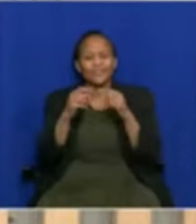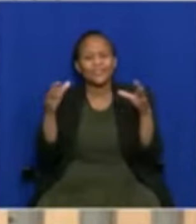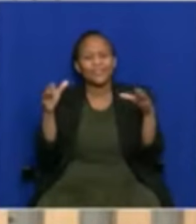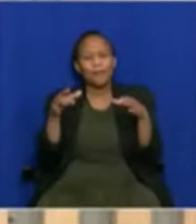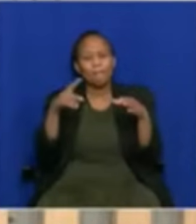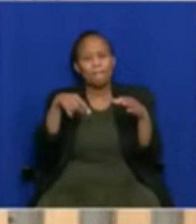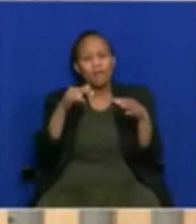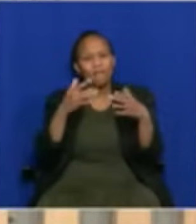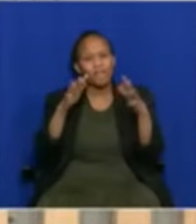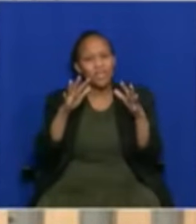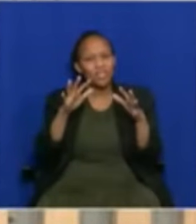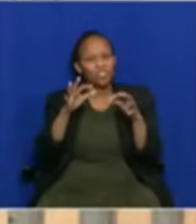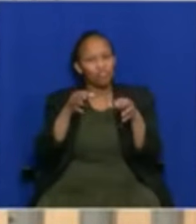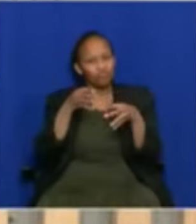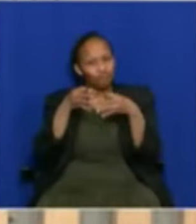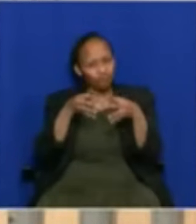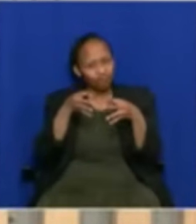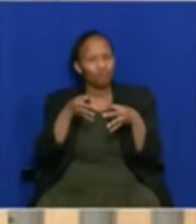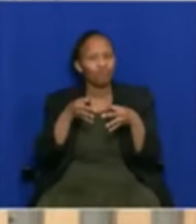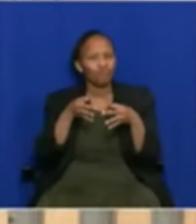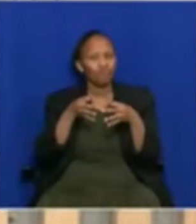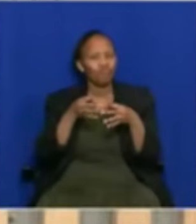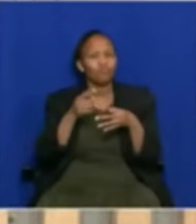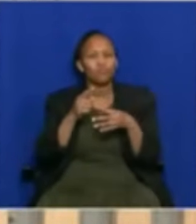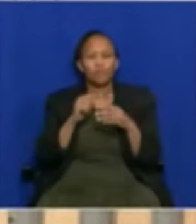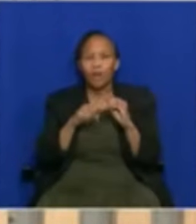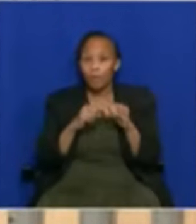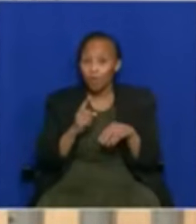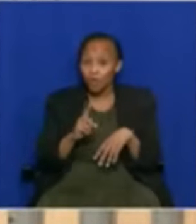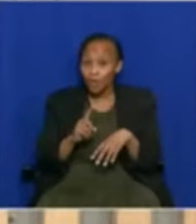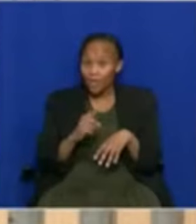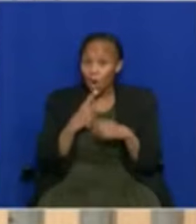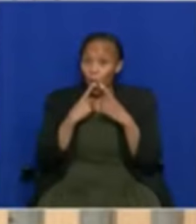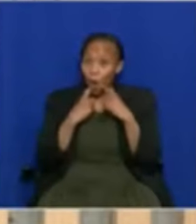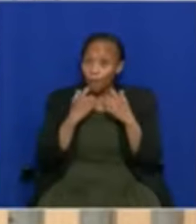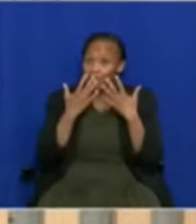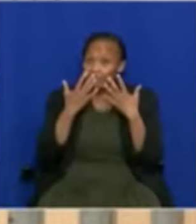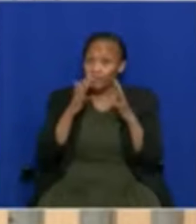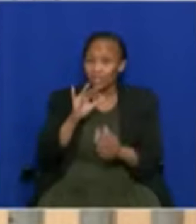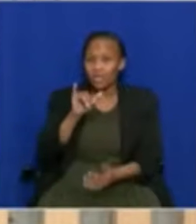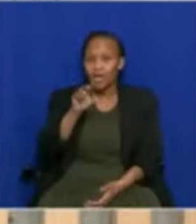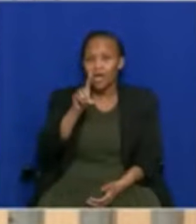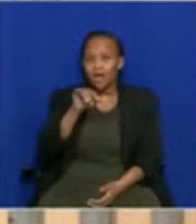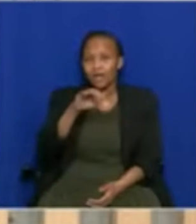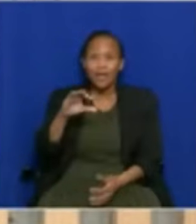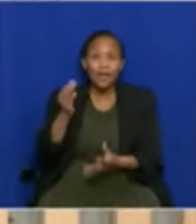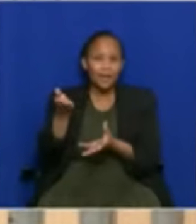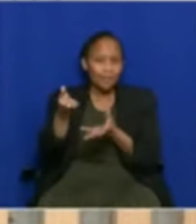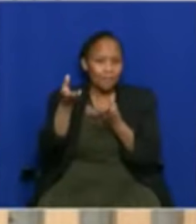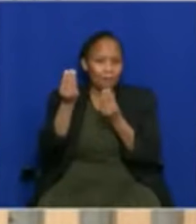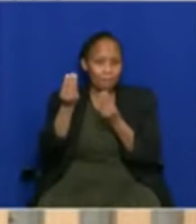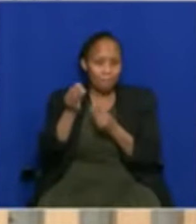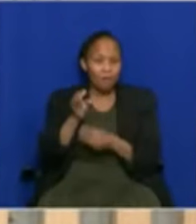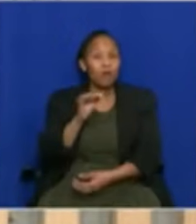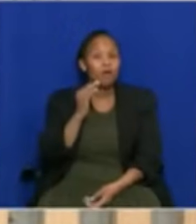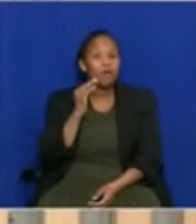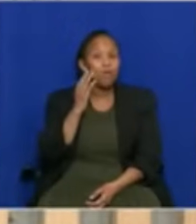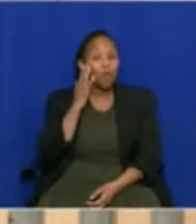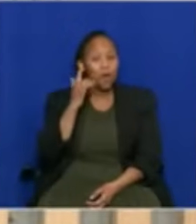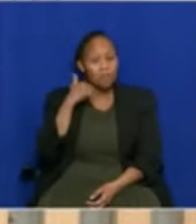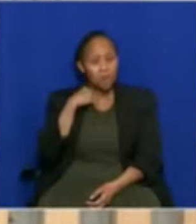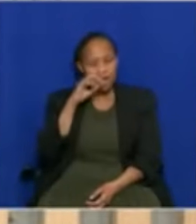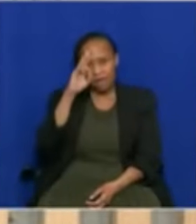about the complaint received by IDEC. And if I recall, that's when the investigation team